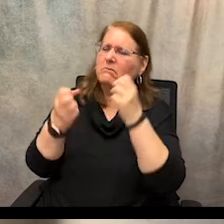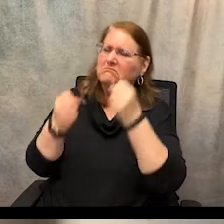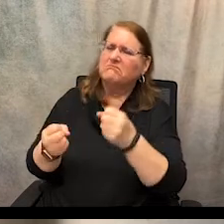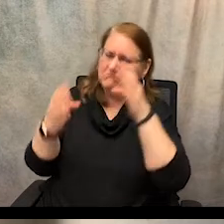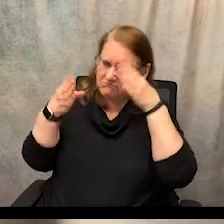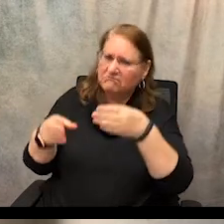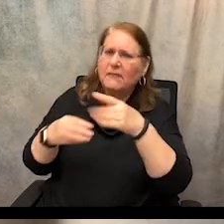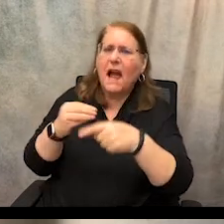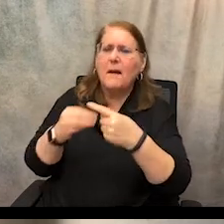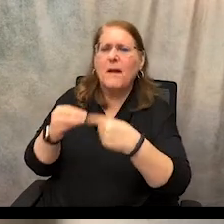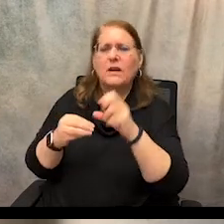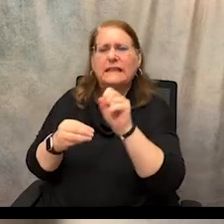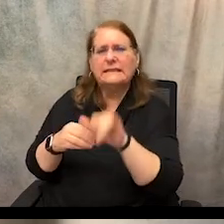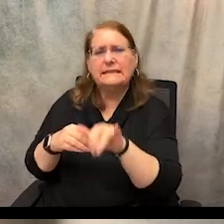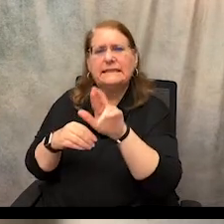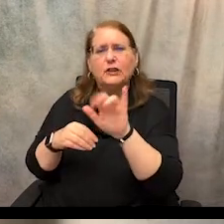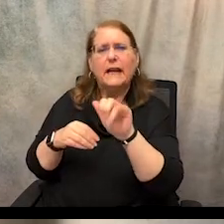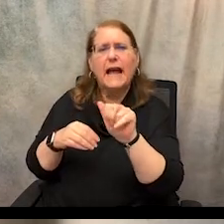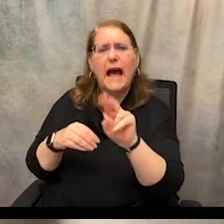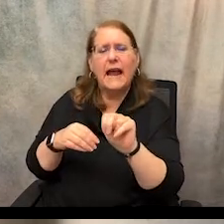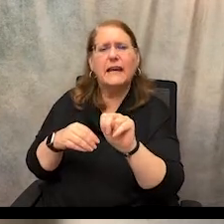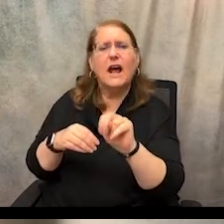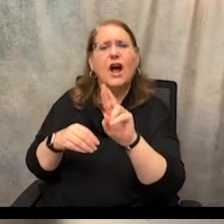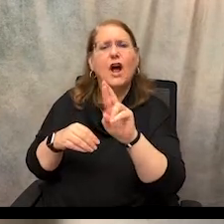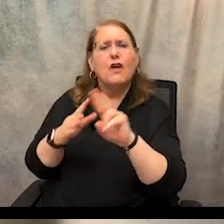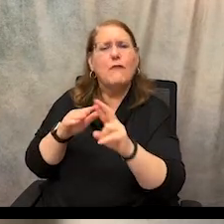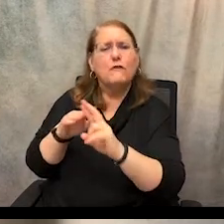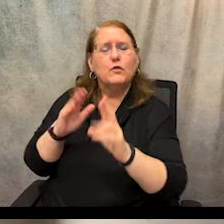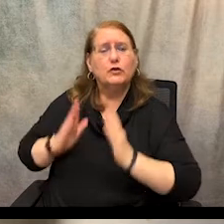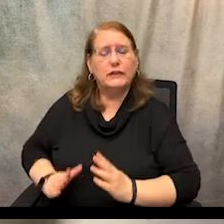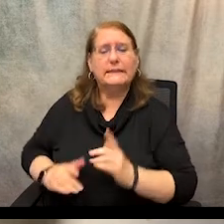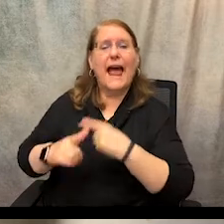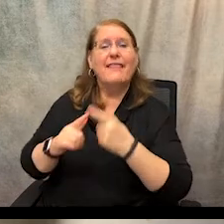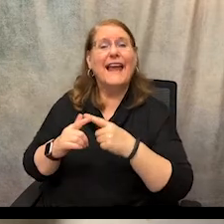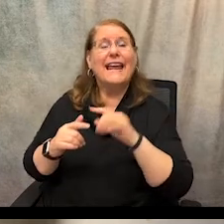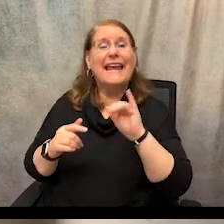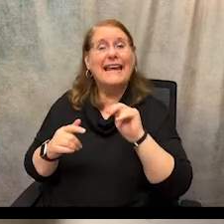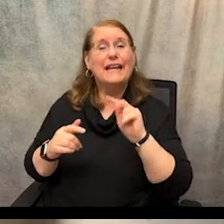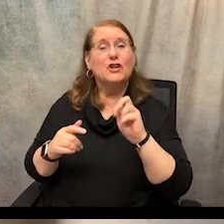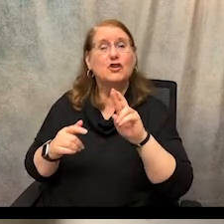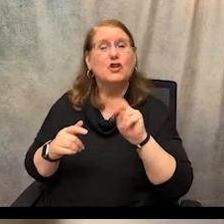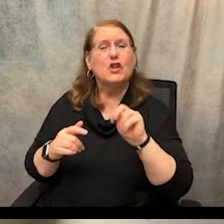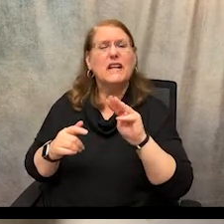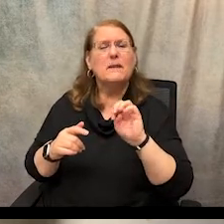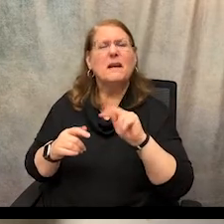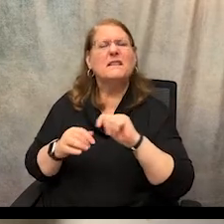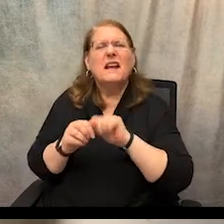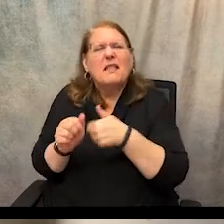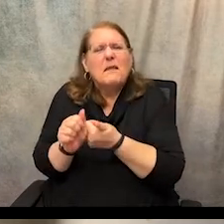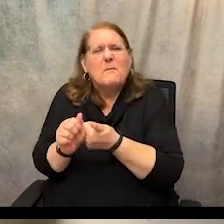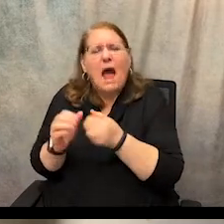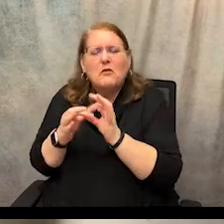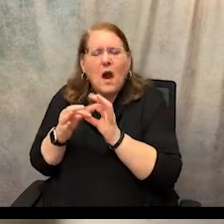more about Syrian refugees and have the internment story sort of in the background. And over the course of the film, it sort of flipped.